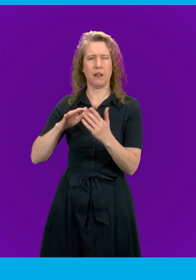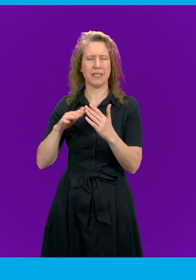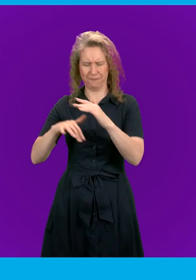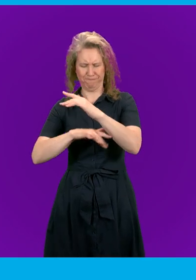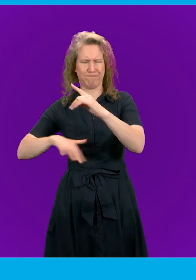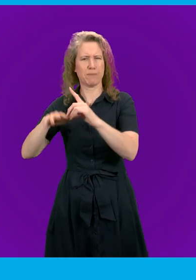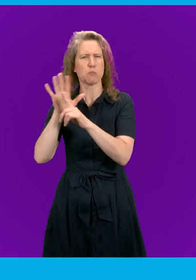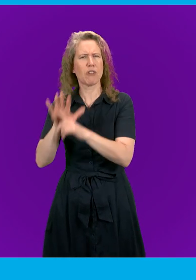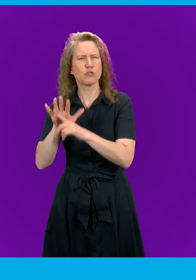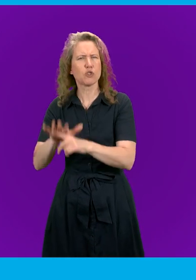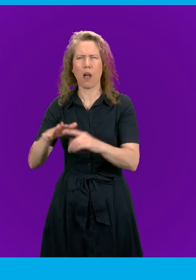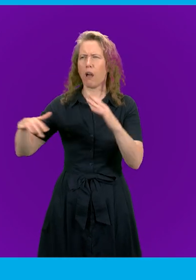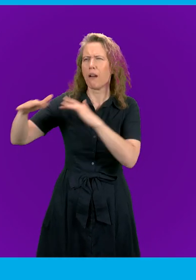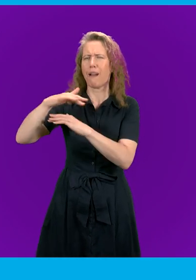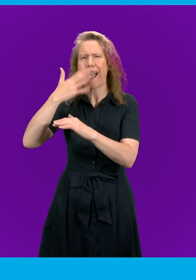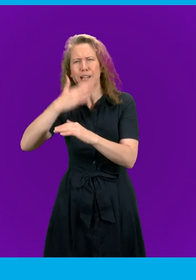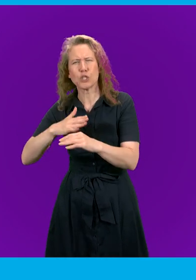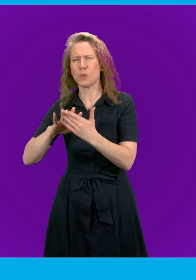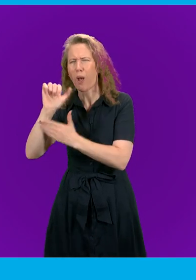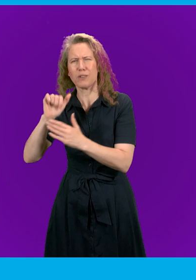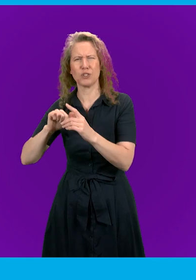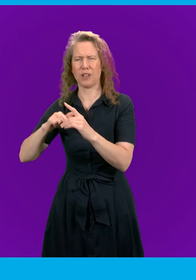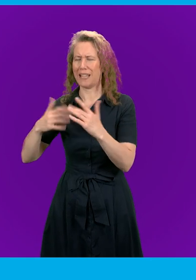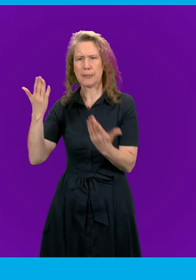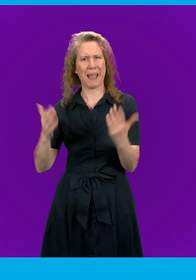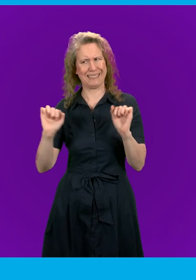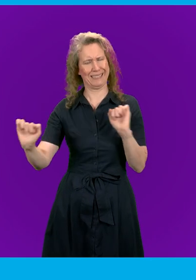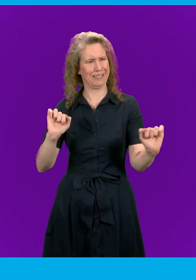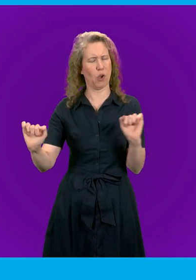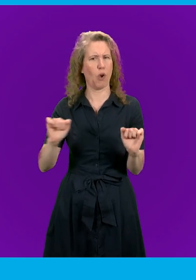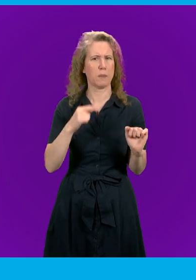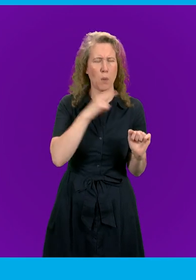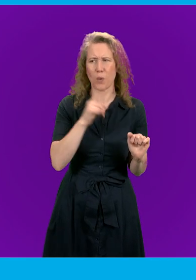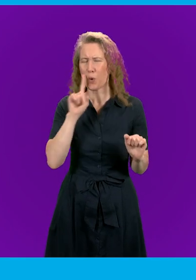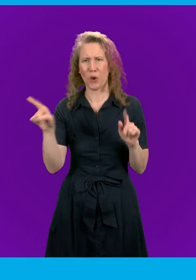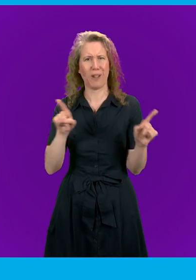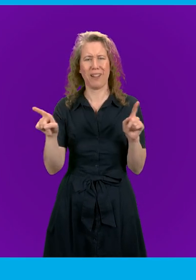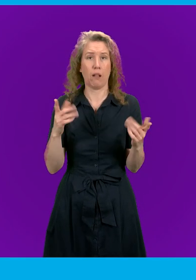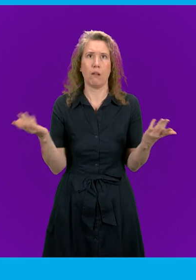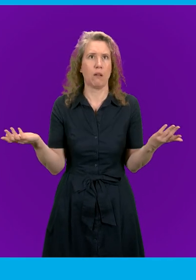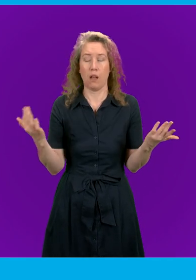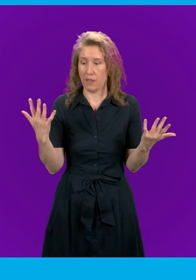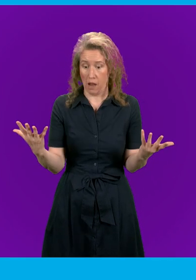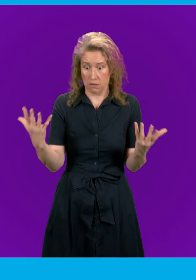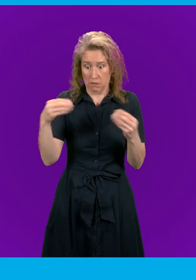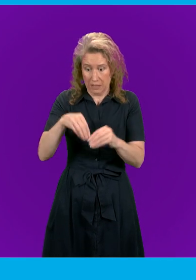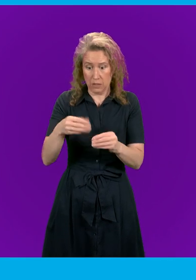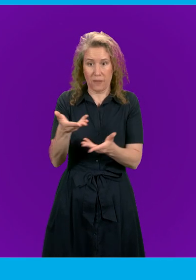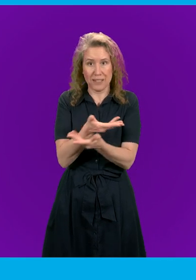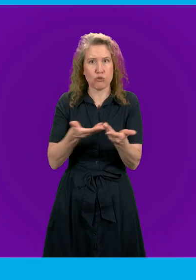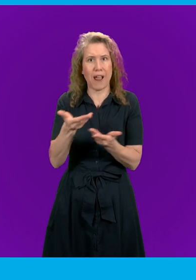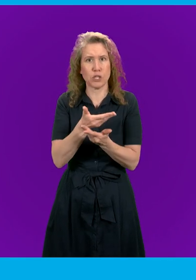put on people depending on how they, what gender they present, that then come into those